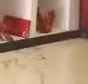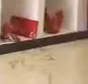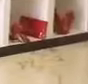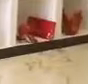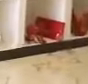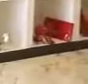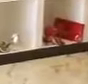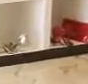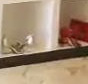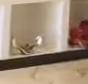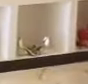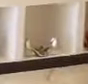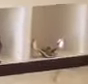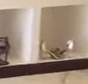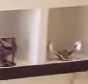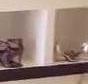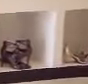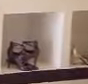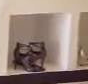fii.